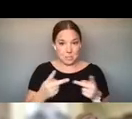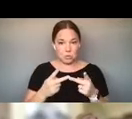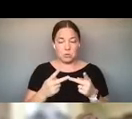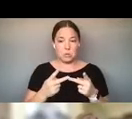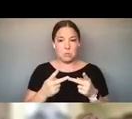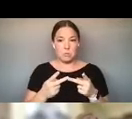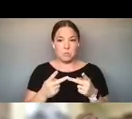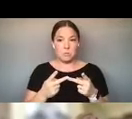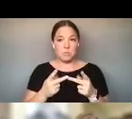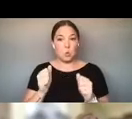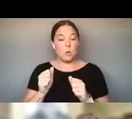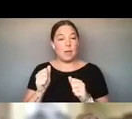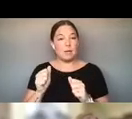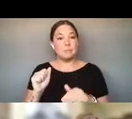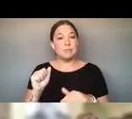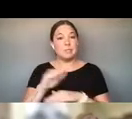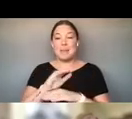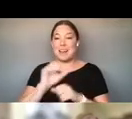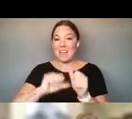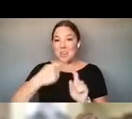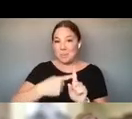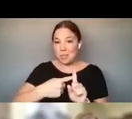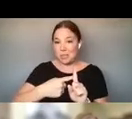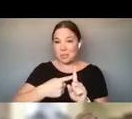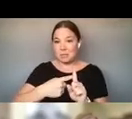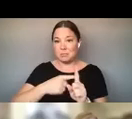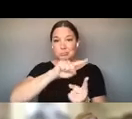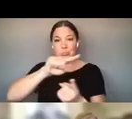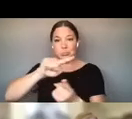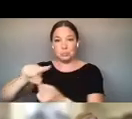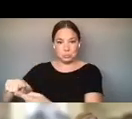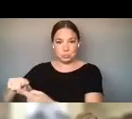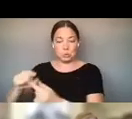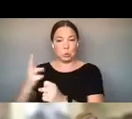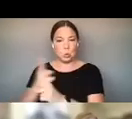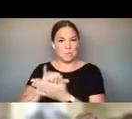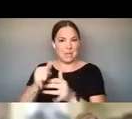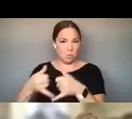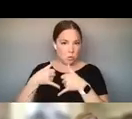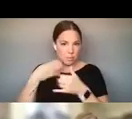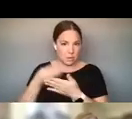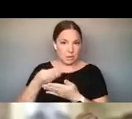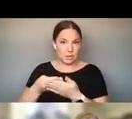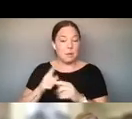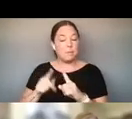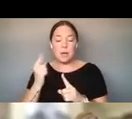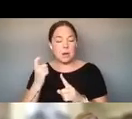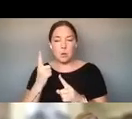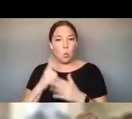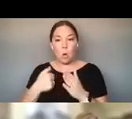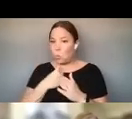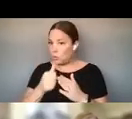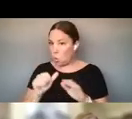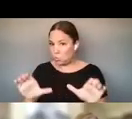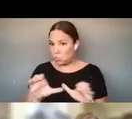could submit a payment request, you know, every month to draw down a portion of your award. But what we don't do, we don't just